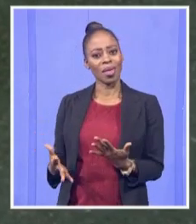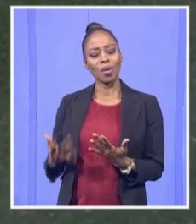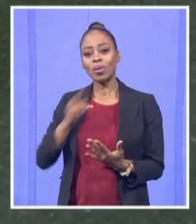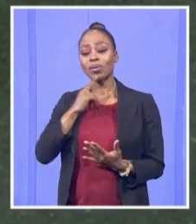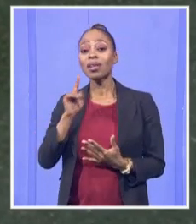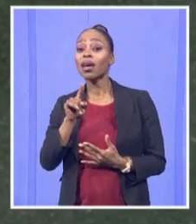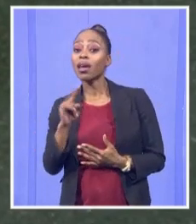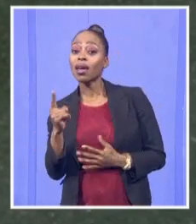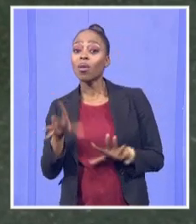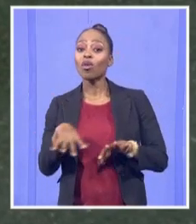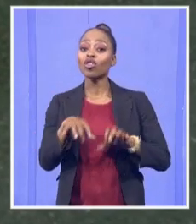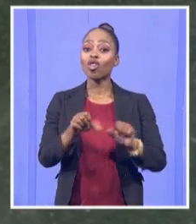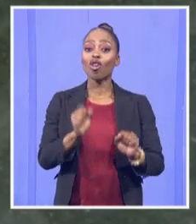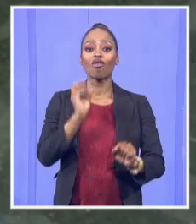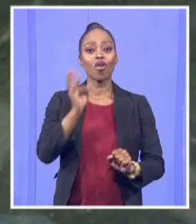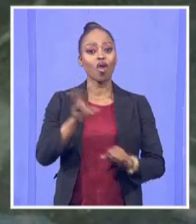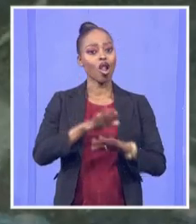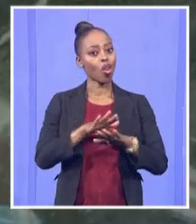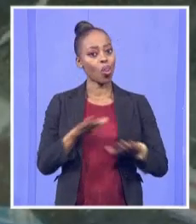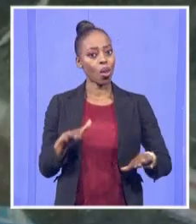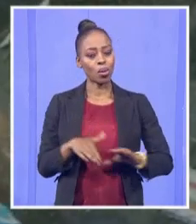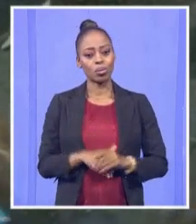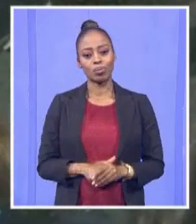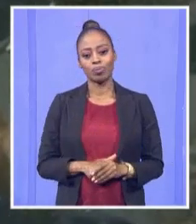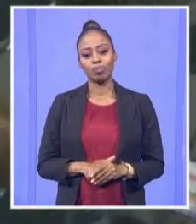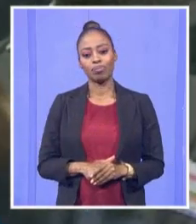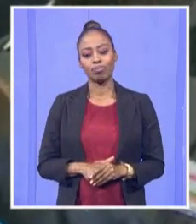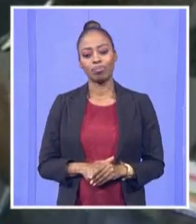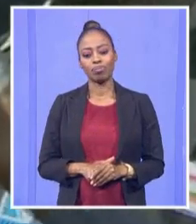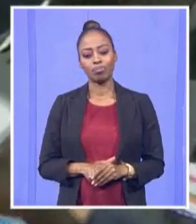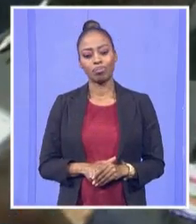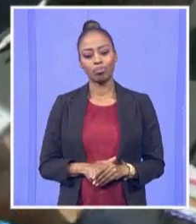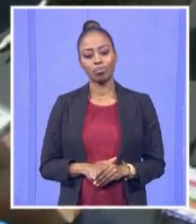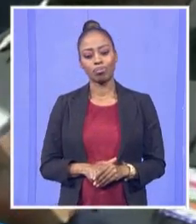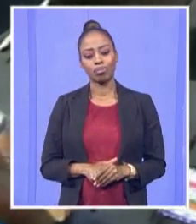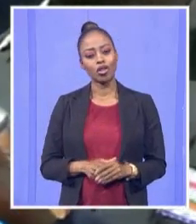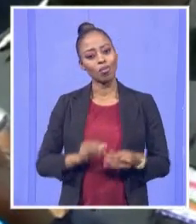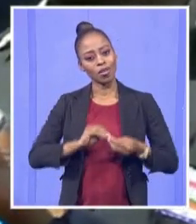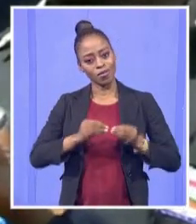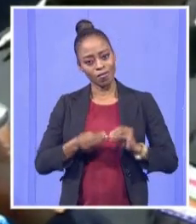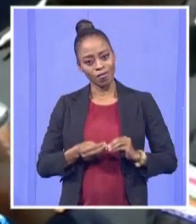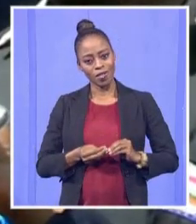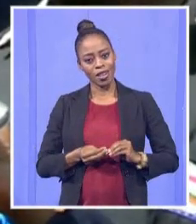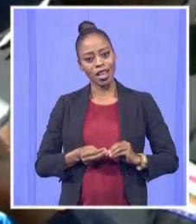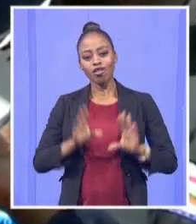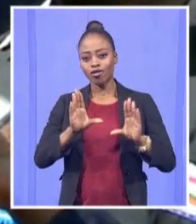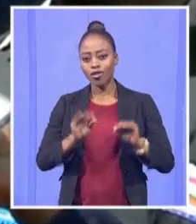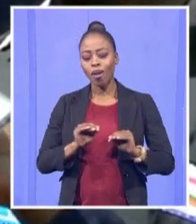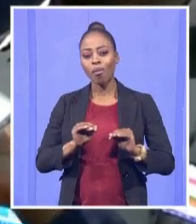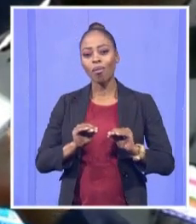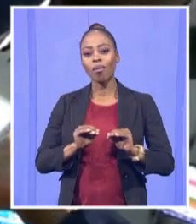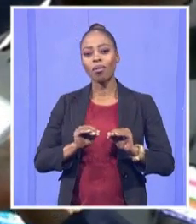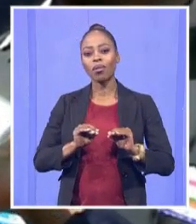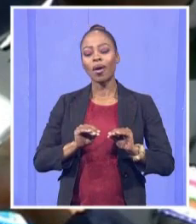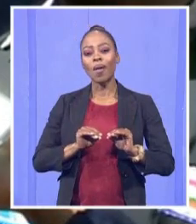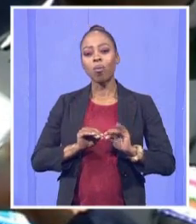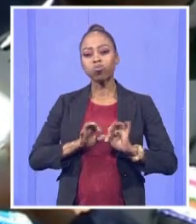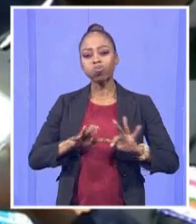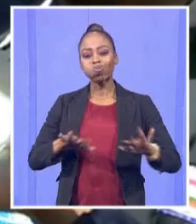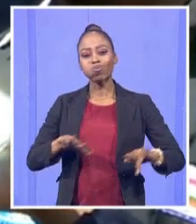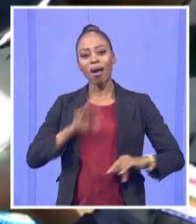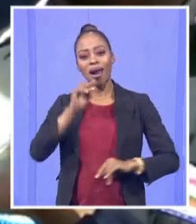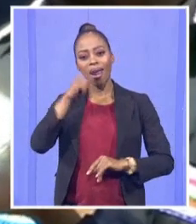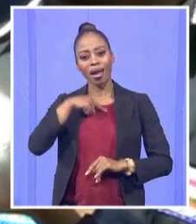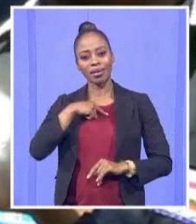next heir to the throne. Let's correct and demystify what the public thinks it